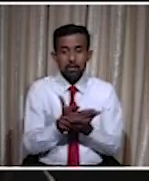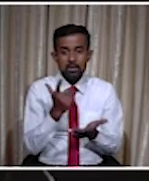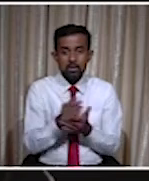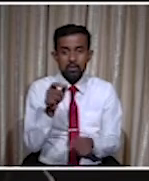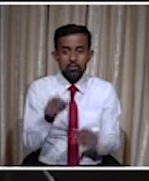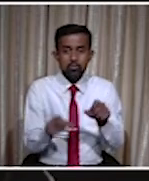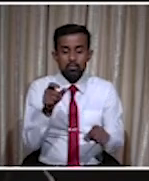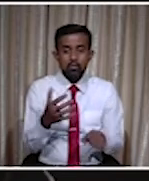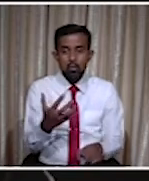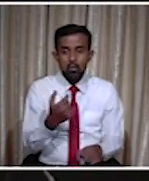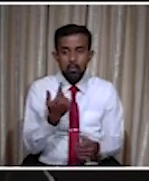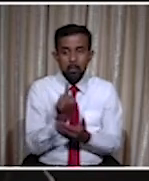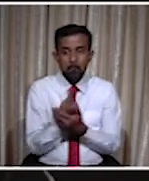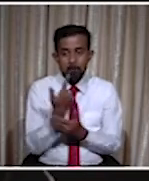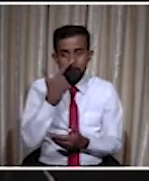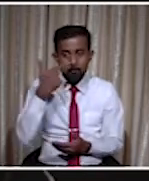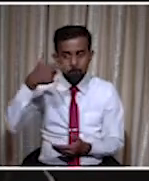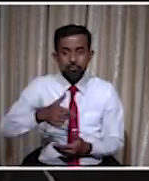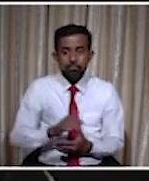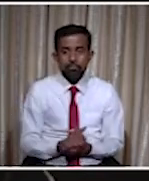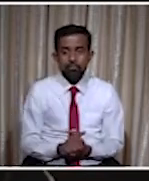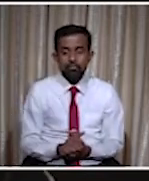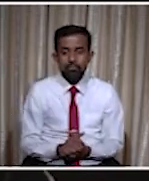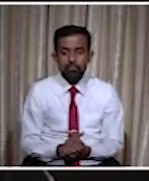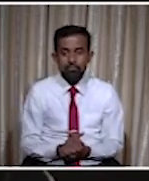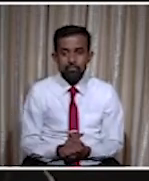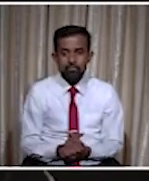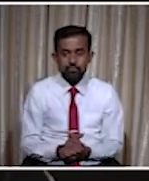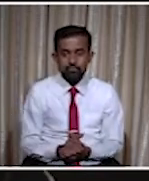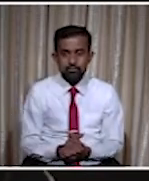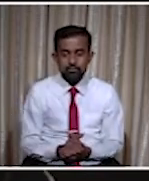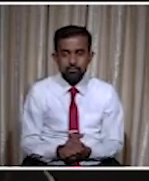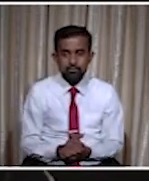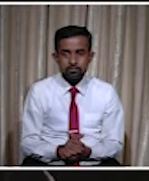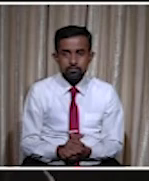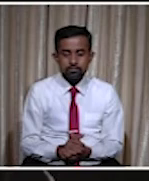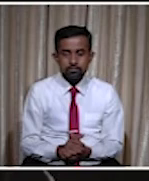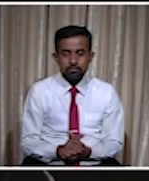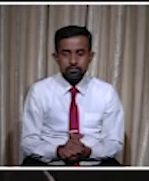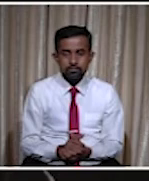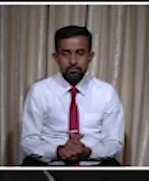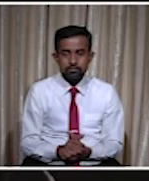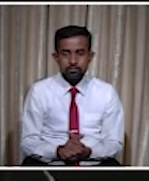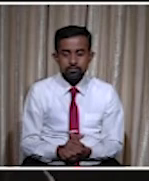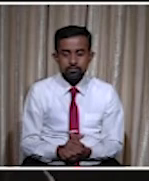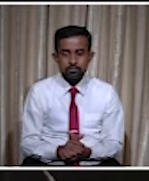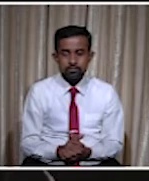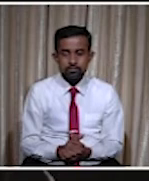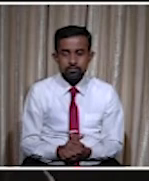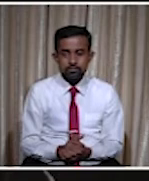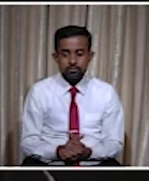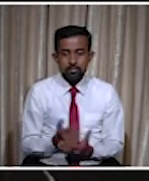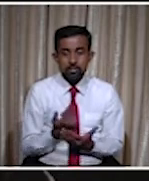Today, kerosene is sold almost at 80 rupees per litre, whereas it is now sold in the black market for almost